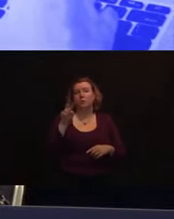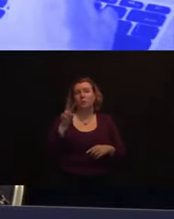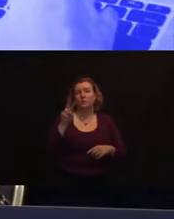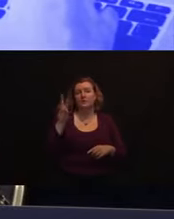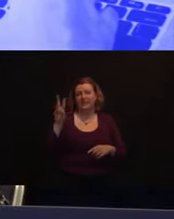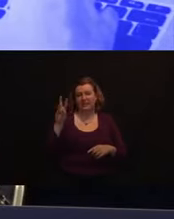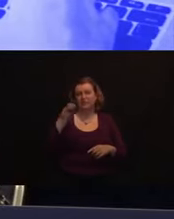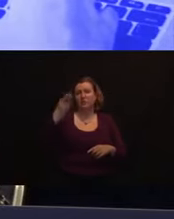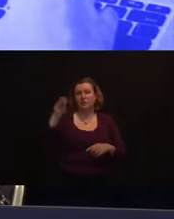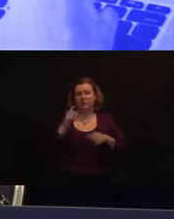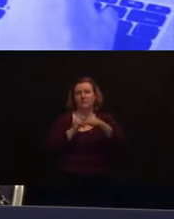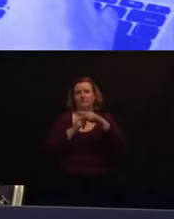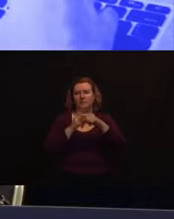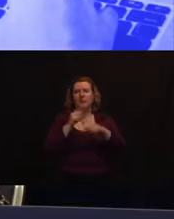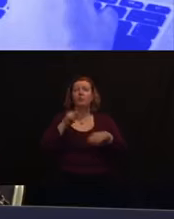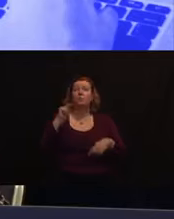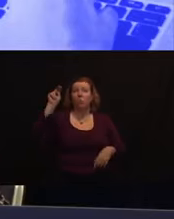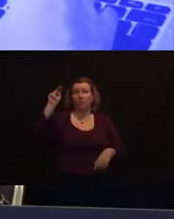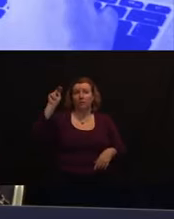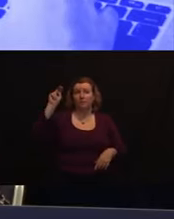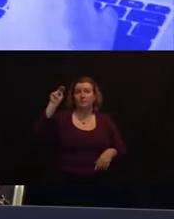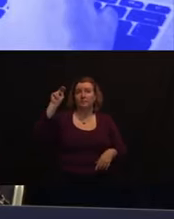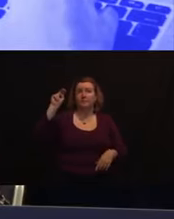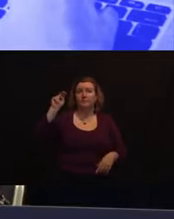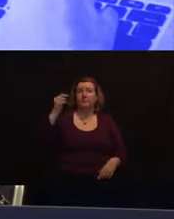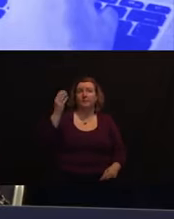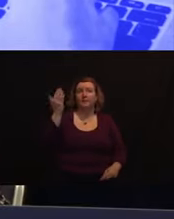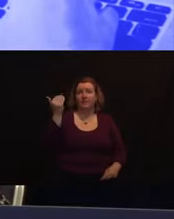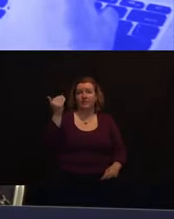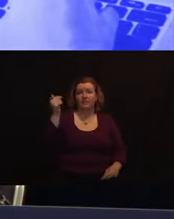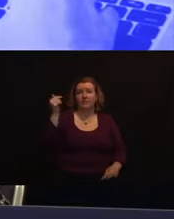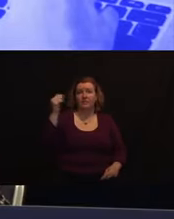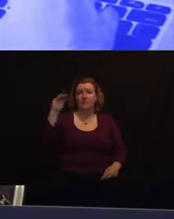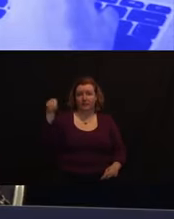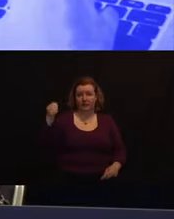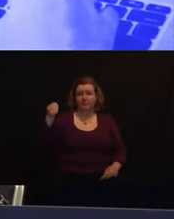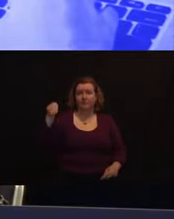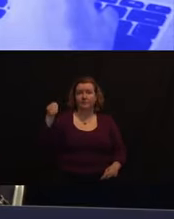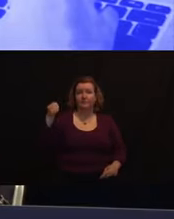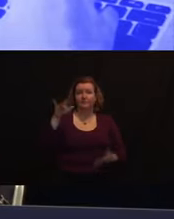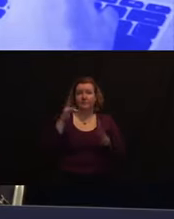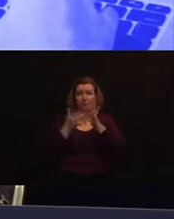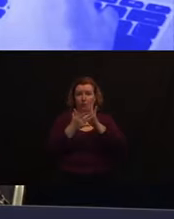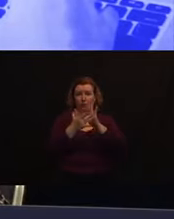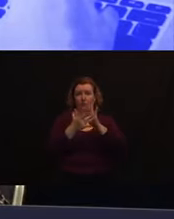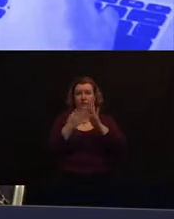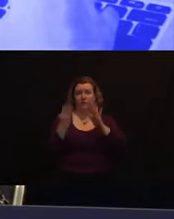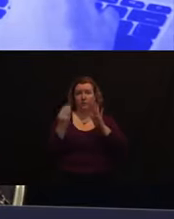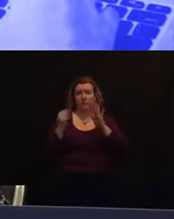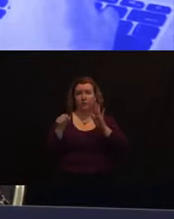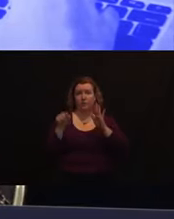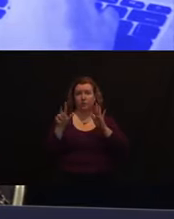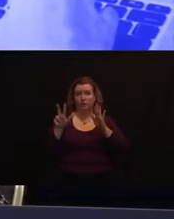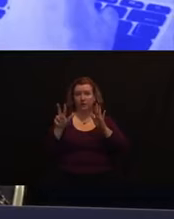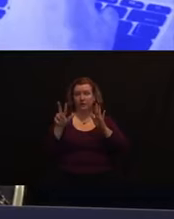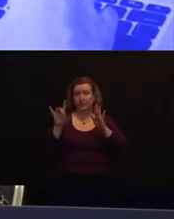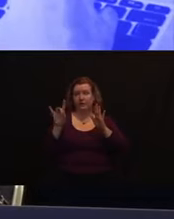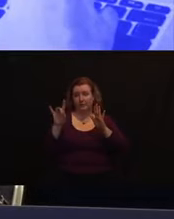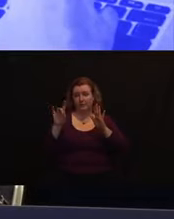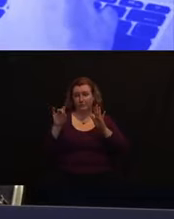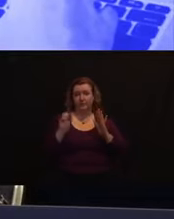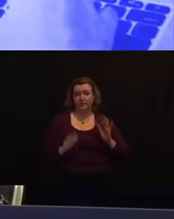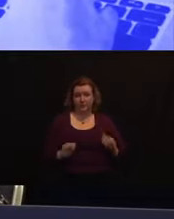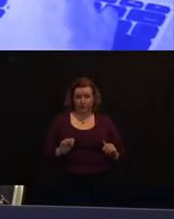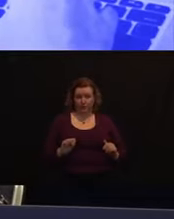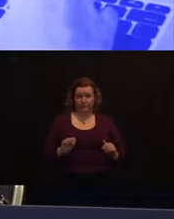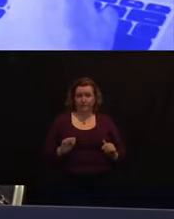14.26%. The northern part of the state reported 15%, central part of the state 14.38%, the southern part